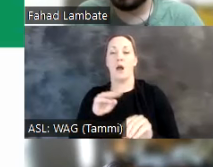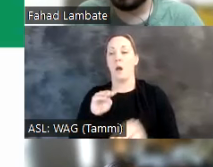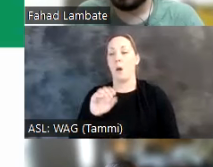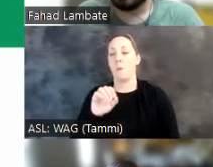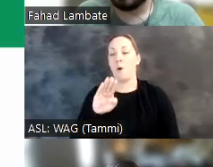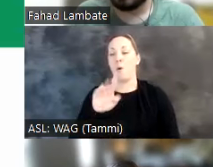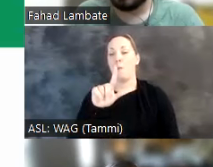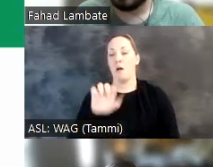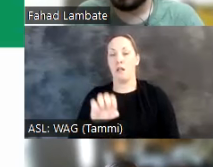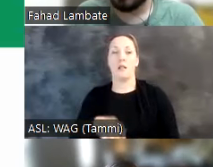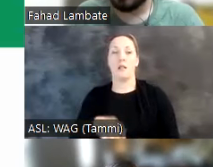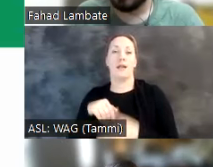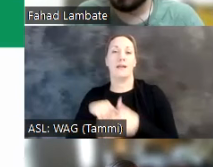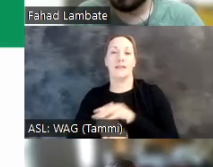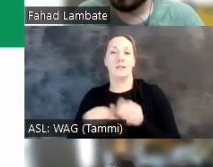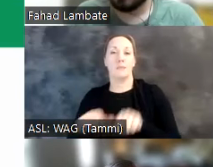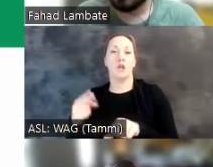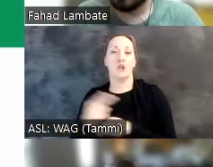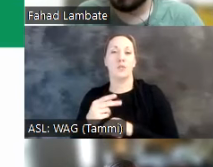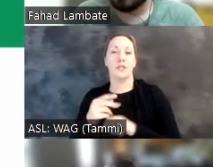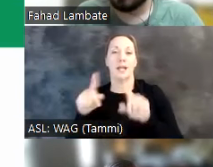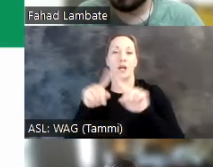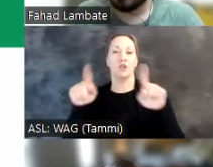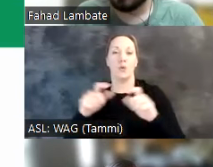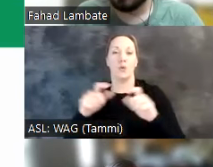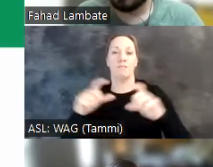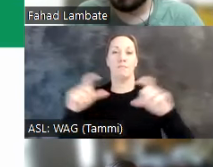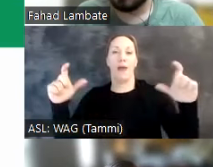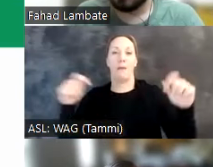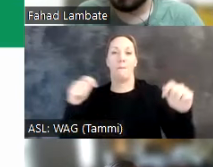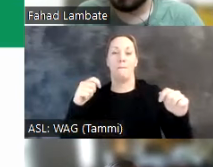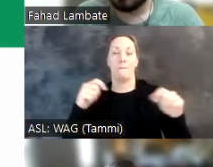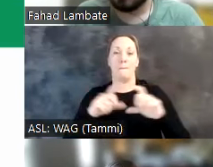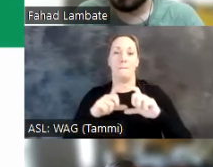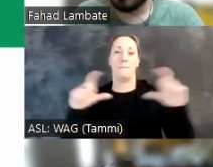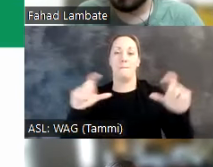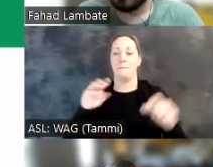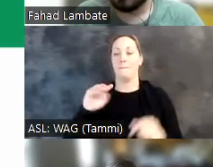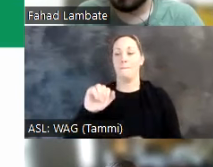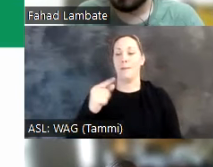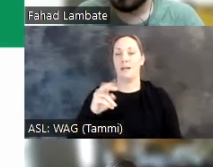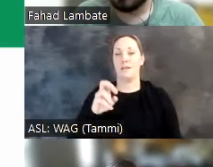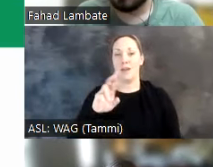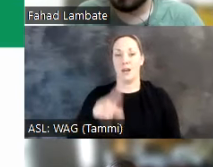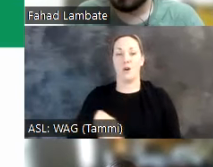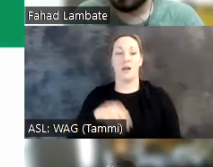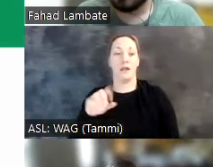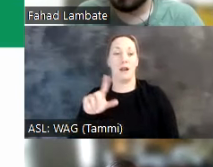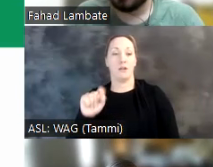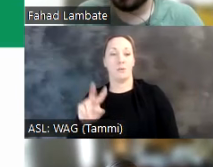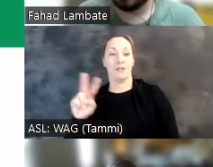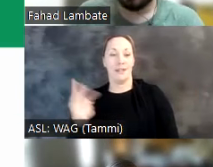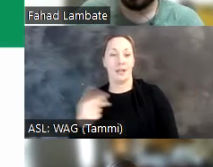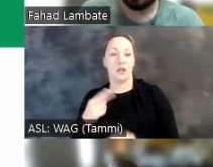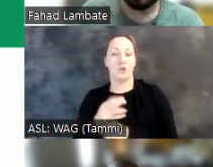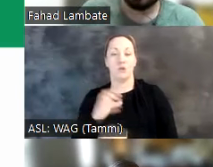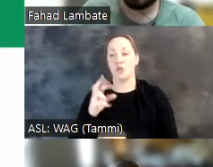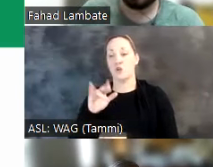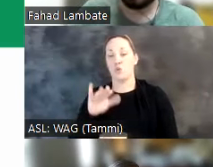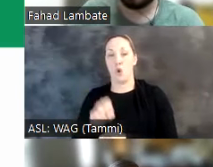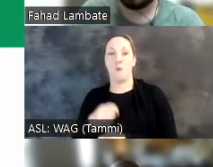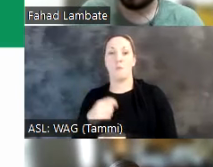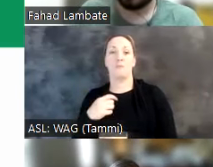a screen magnifier. And on November 2nd, using Chrome's accessibility tree for manual